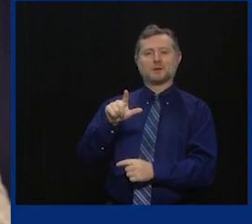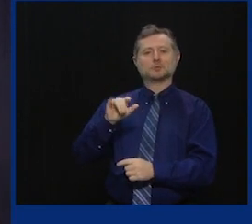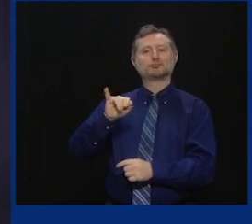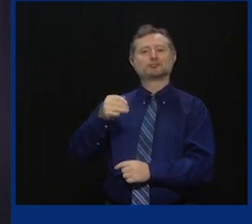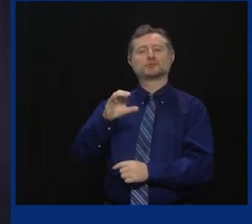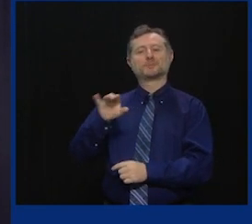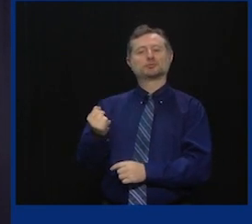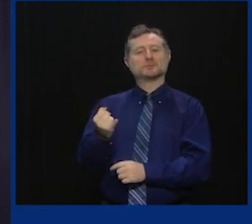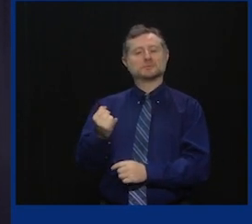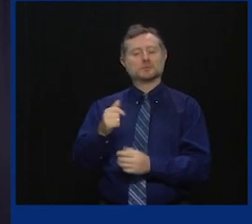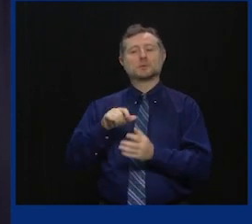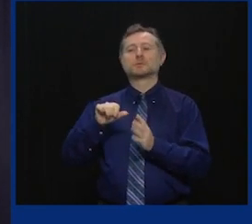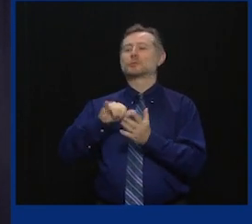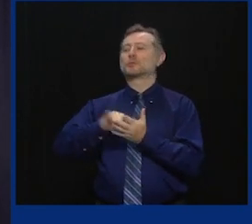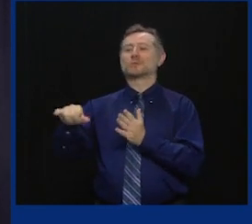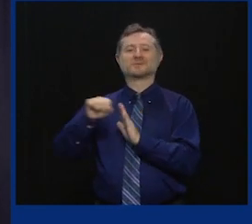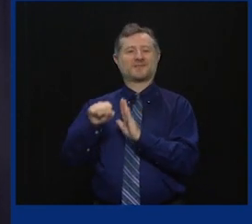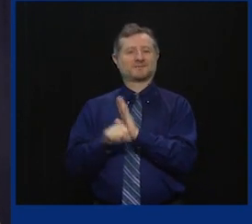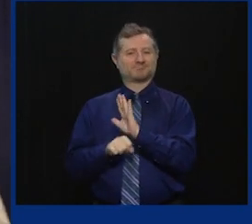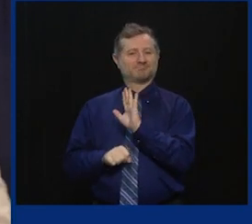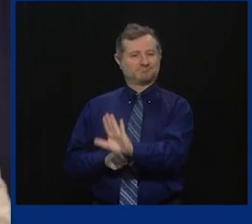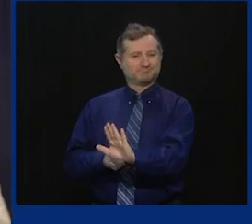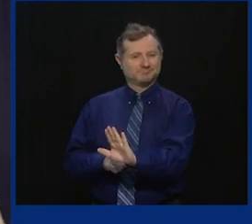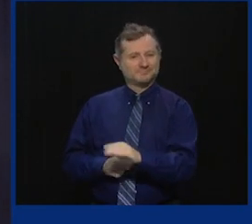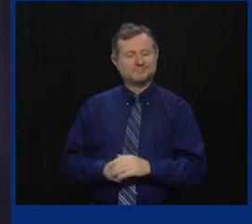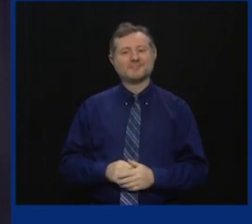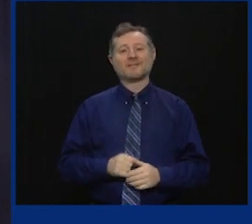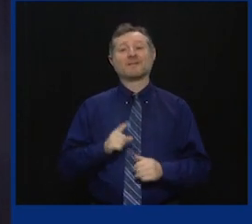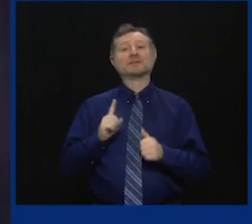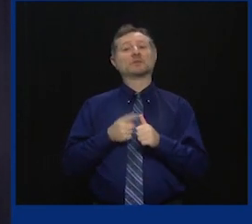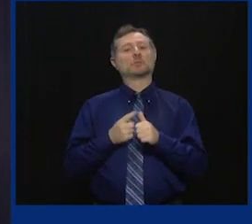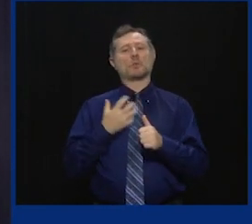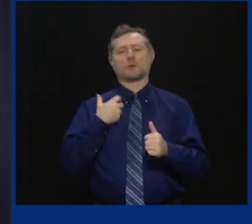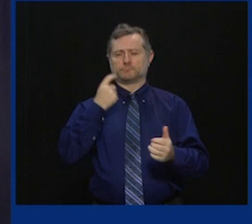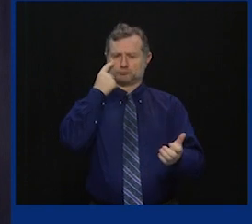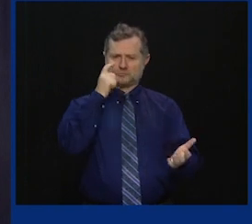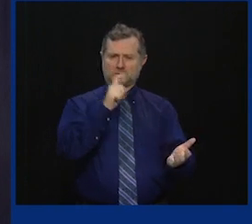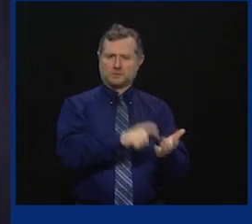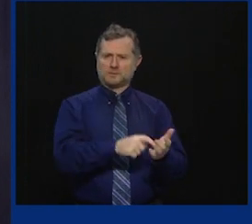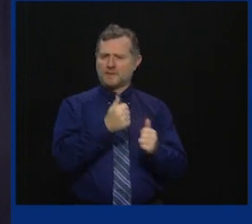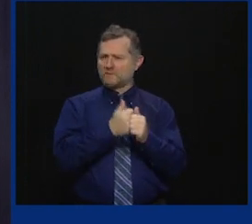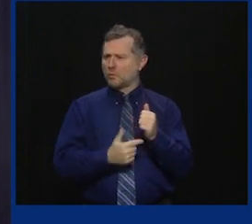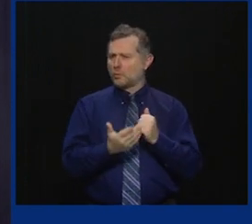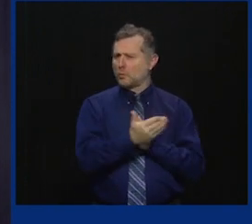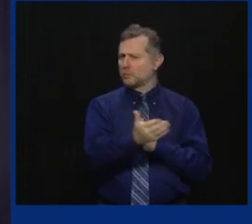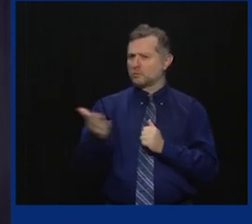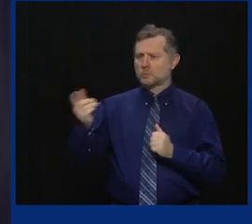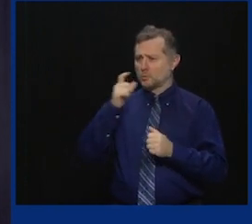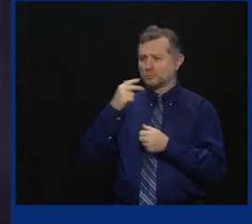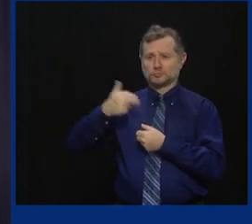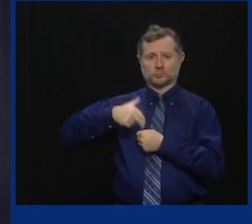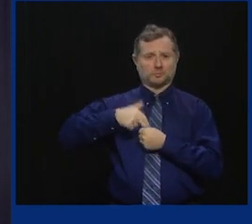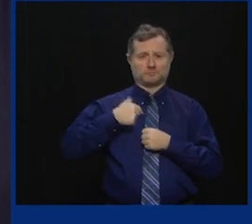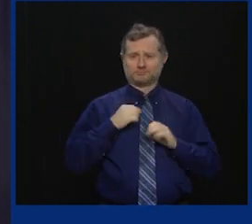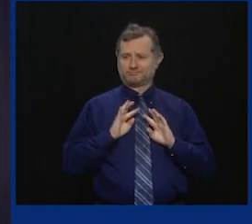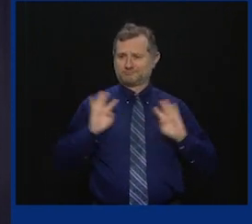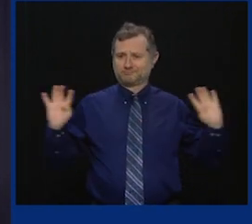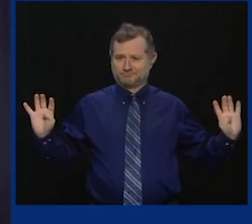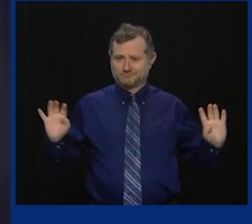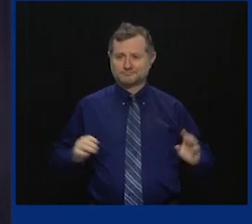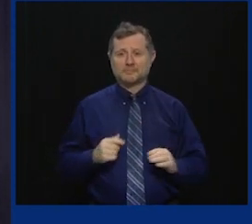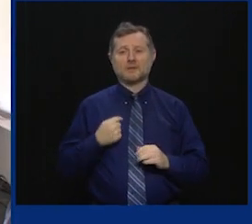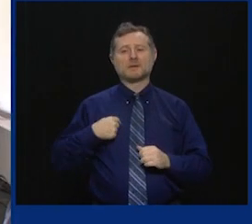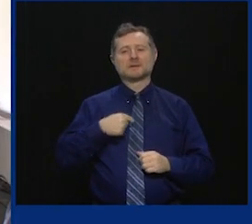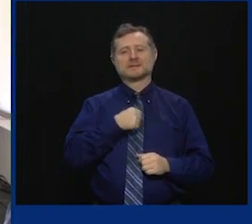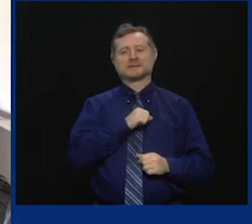want to begin by acknowledging all of those who have joined us. I want to start with Senate Majority Leader